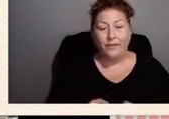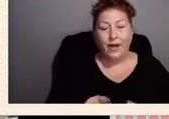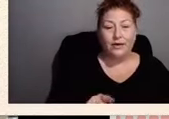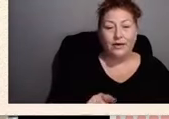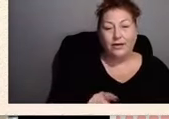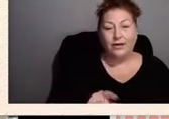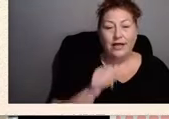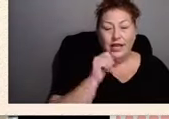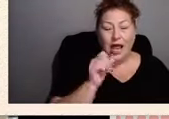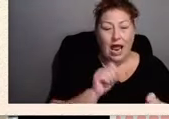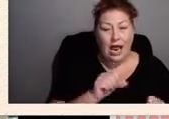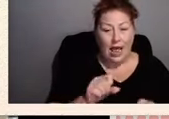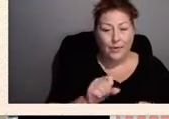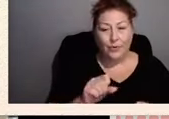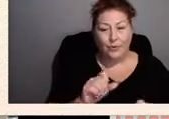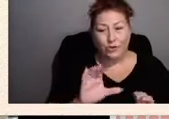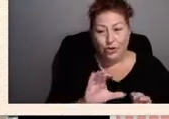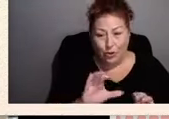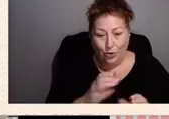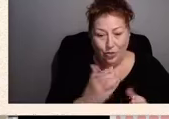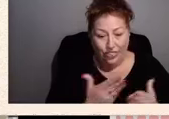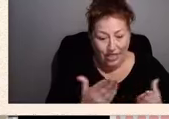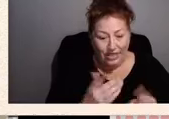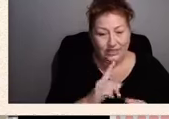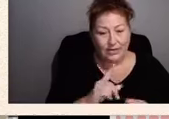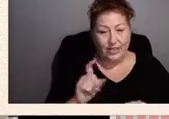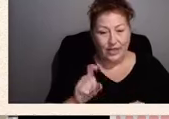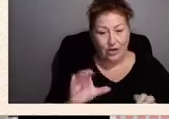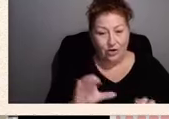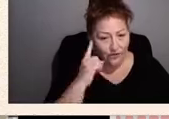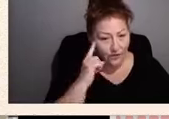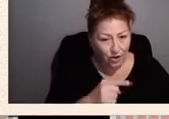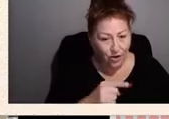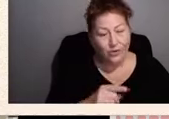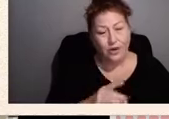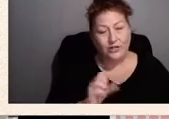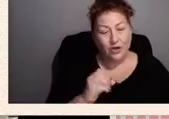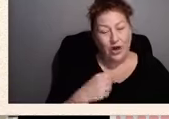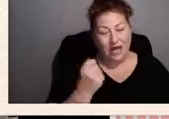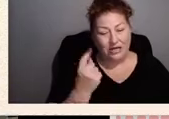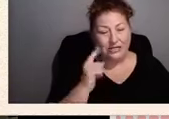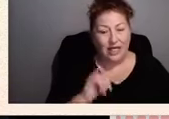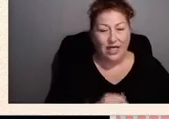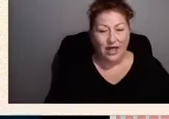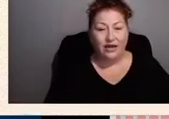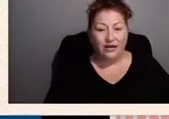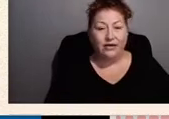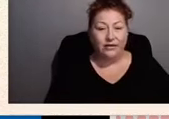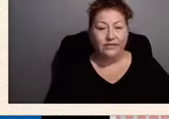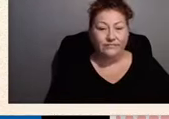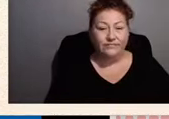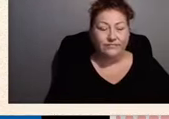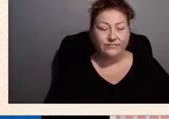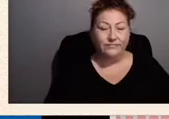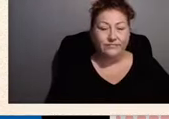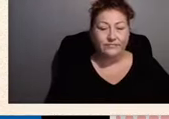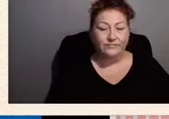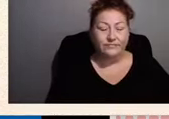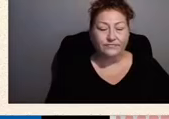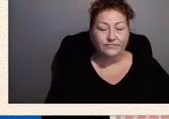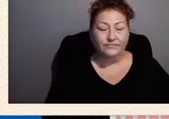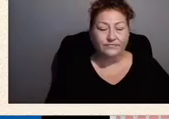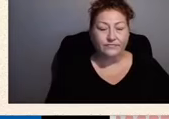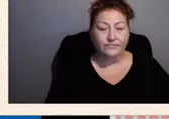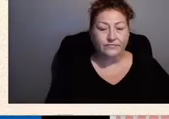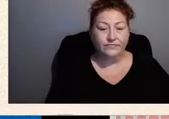to do what they need to just supposed to be doing. So I understand. And now